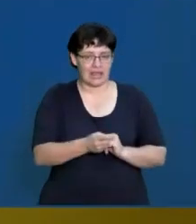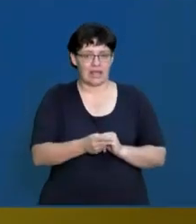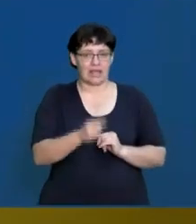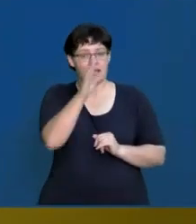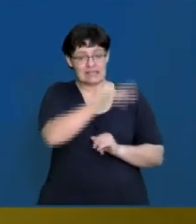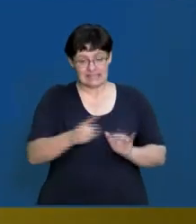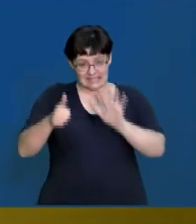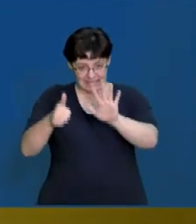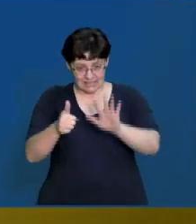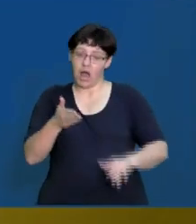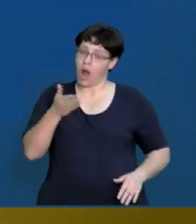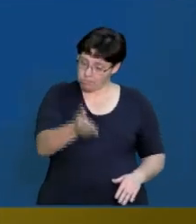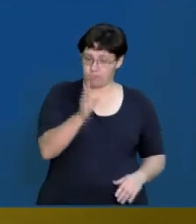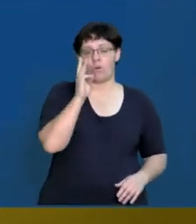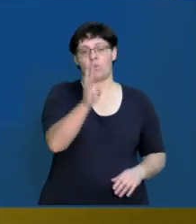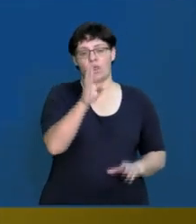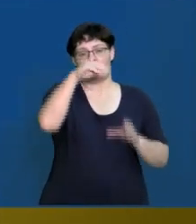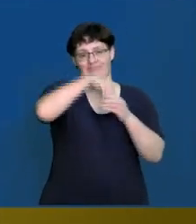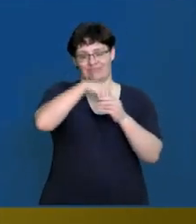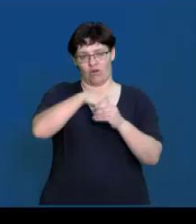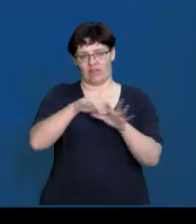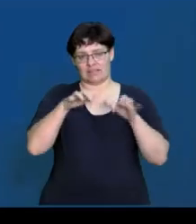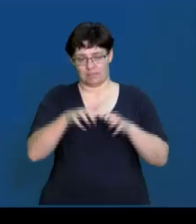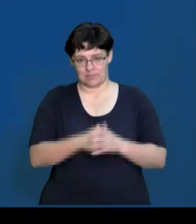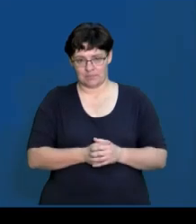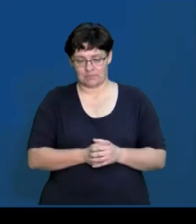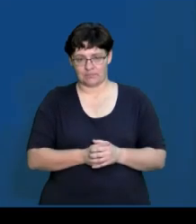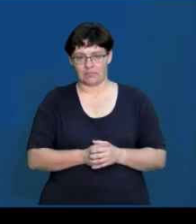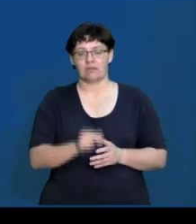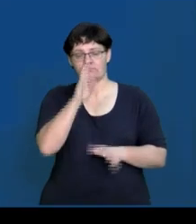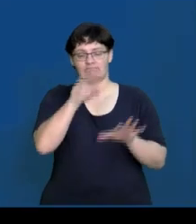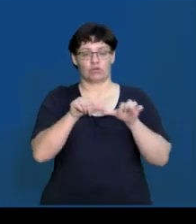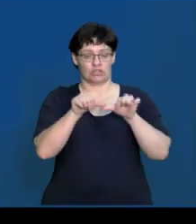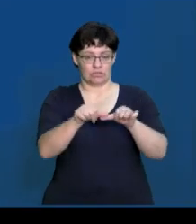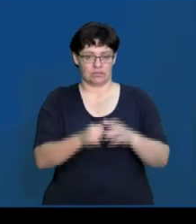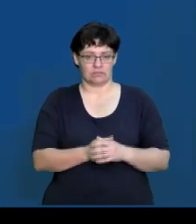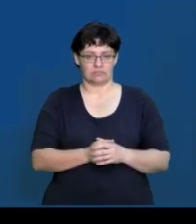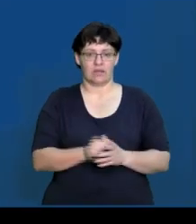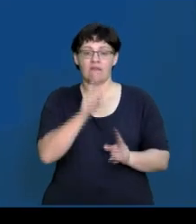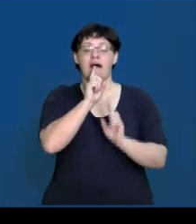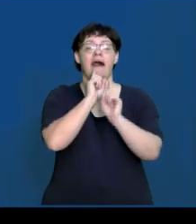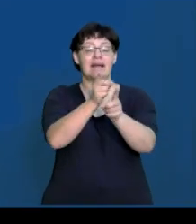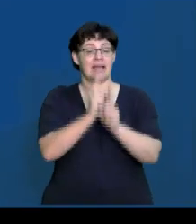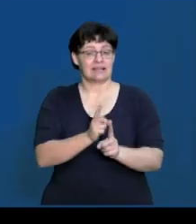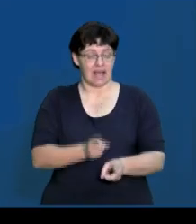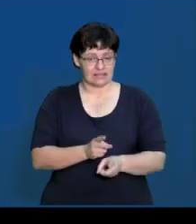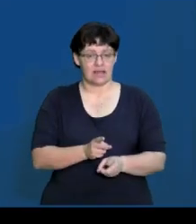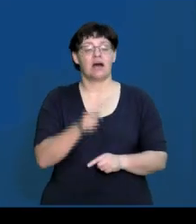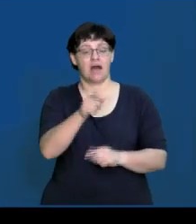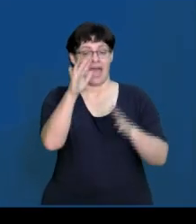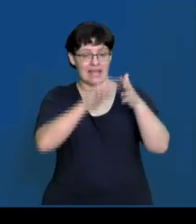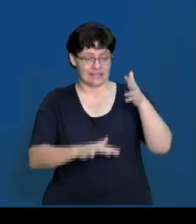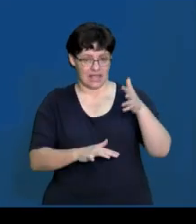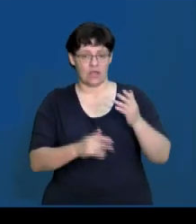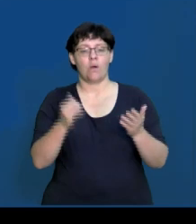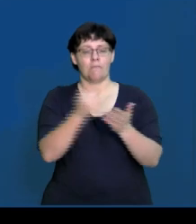6 definitely is going to be there in the exam. Right, now let's continue. Right, when answering the main part of the essay,